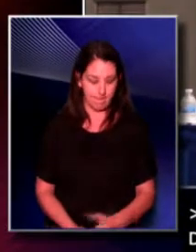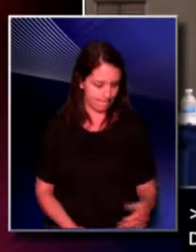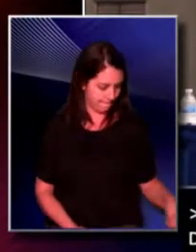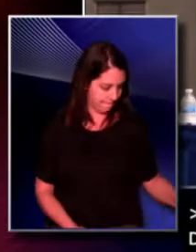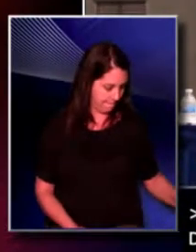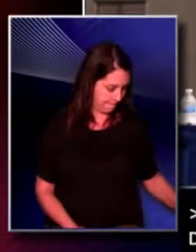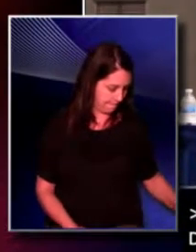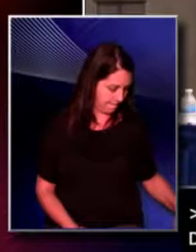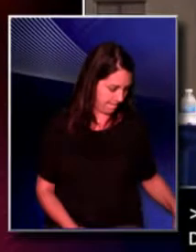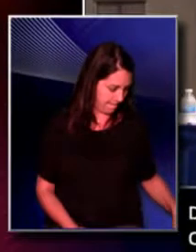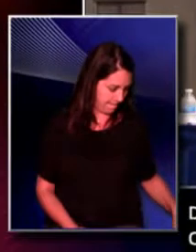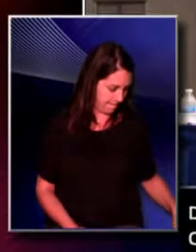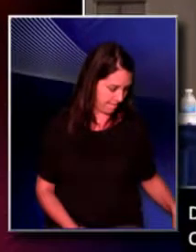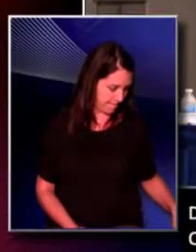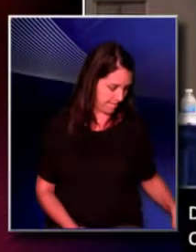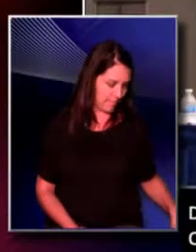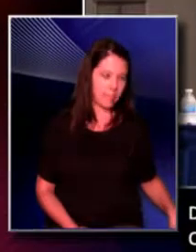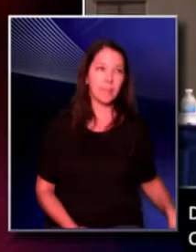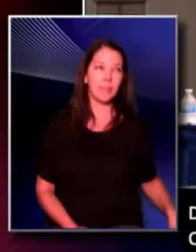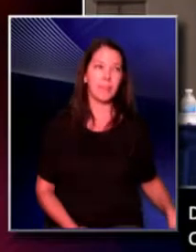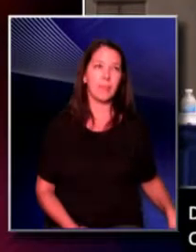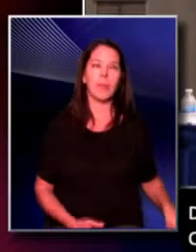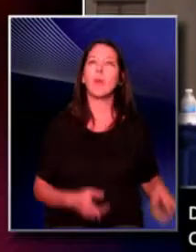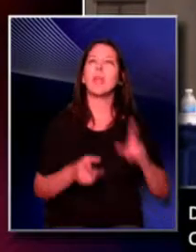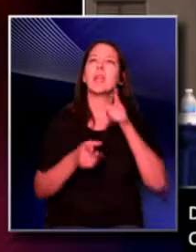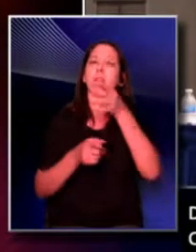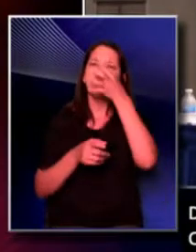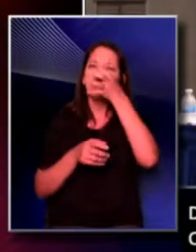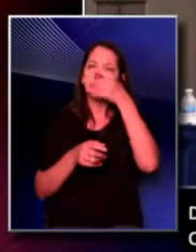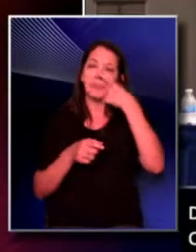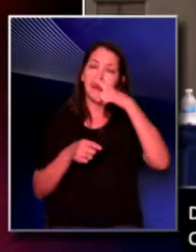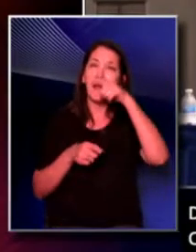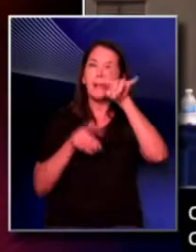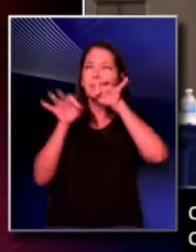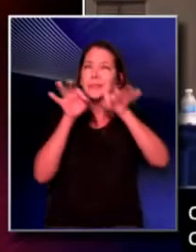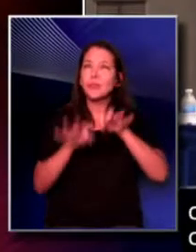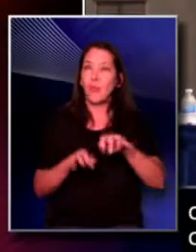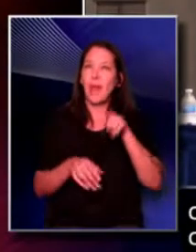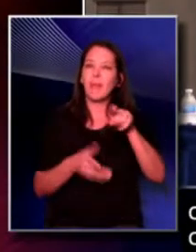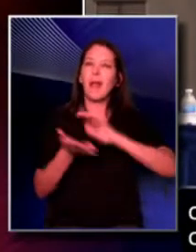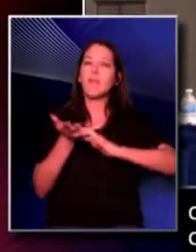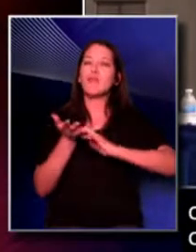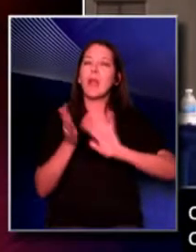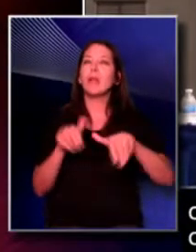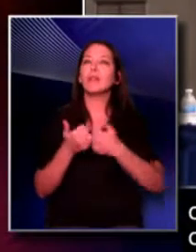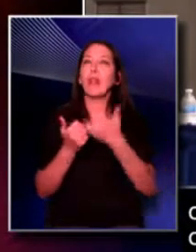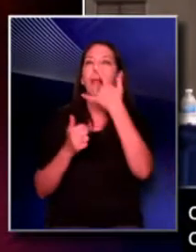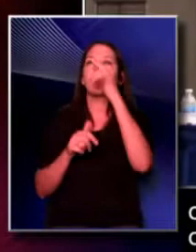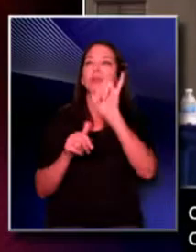Can you describe the Braille Challenge in brief, what they do? Yes, I have actually have a little bit on that.